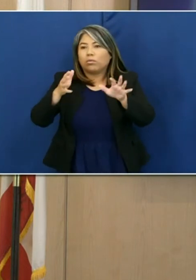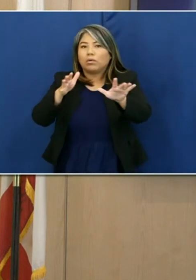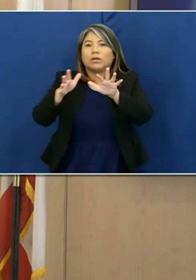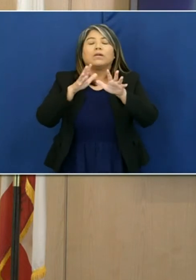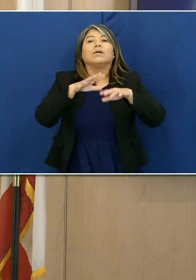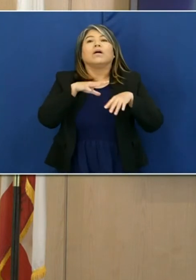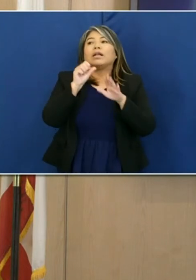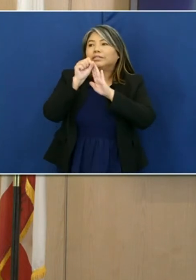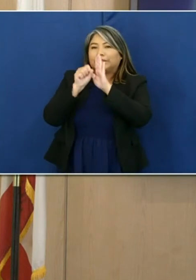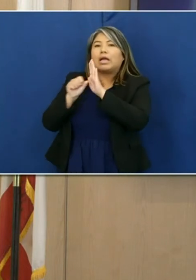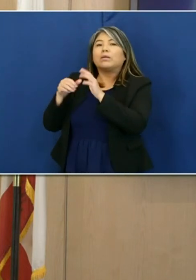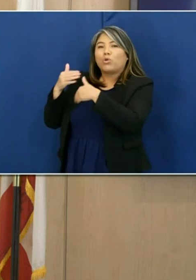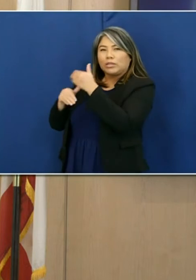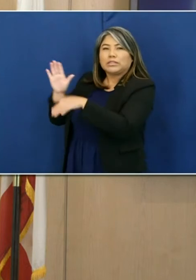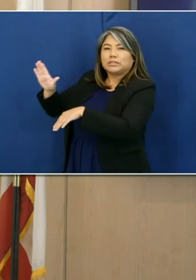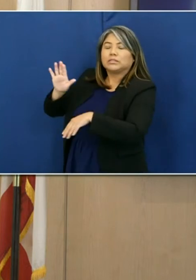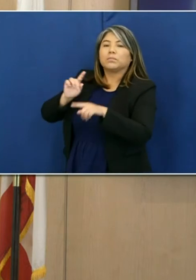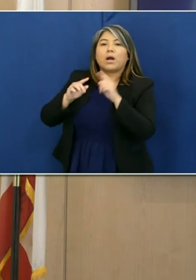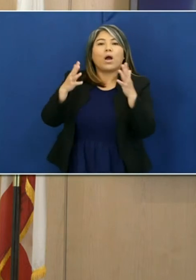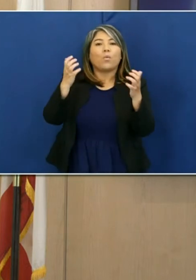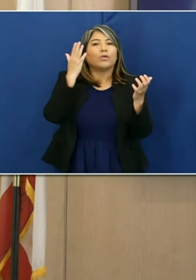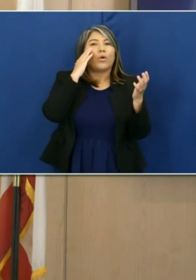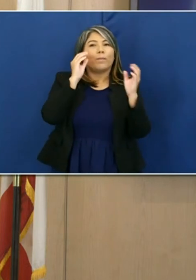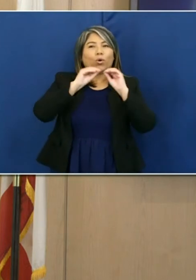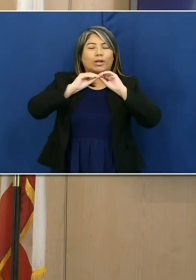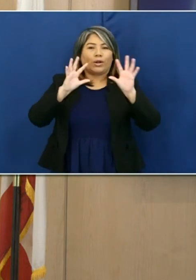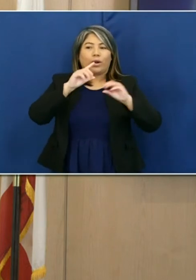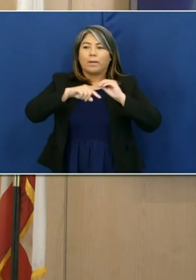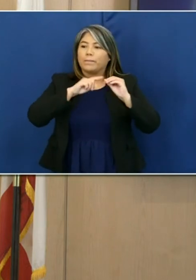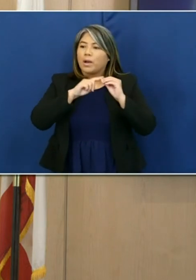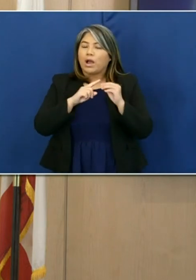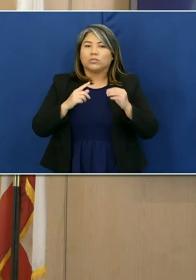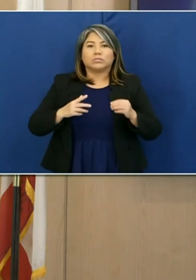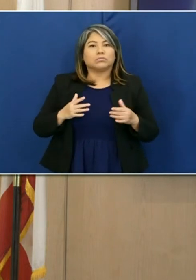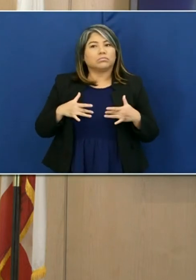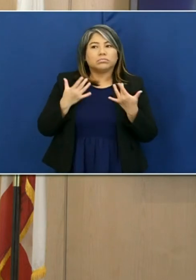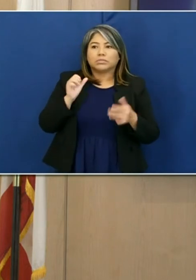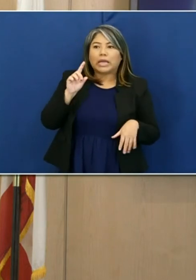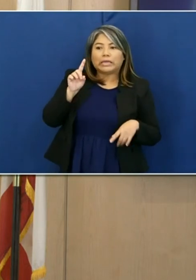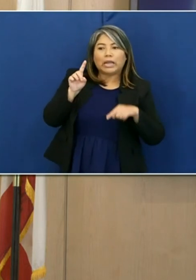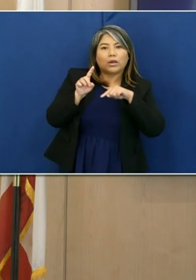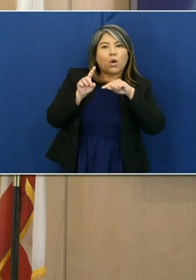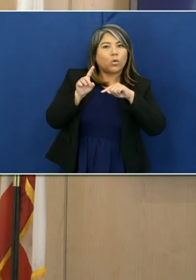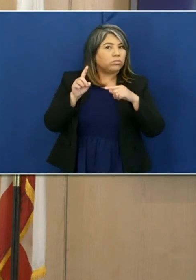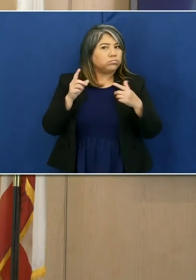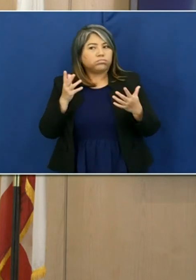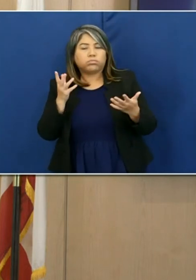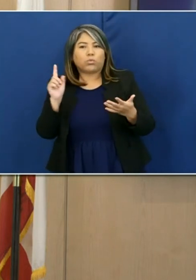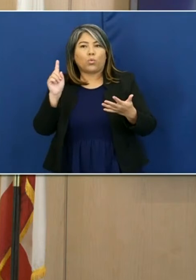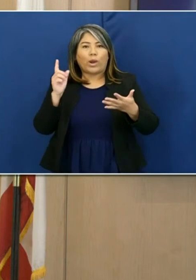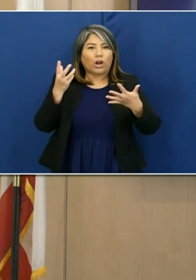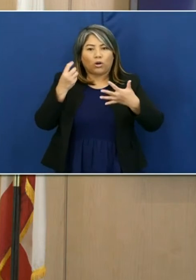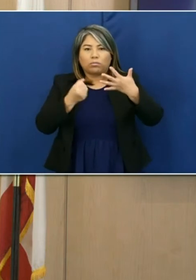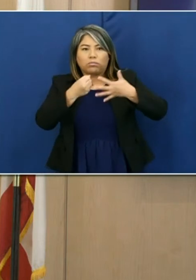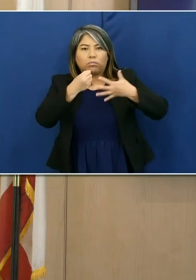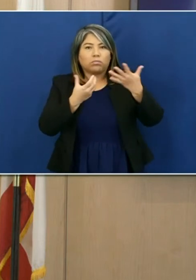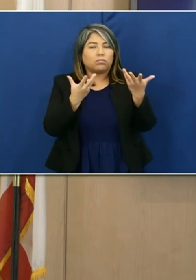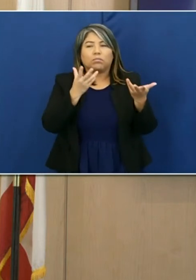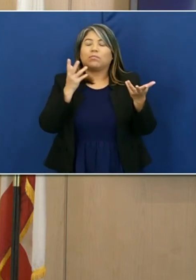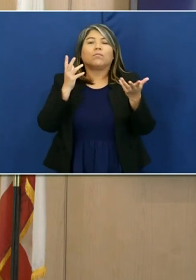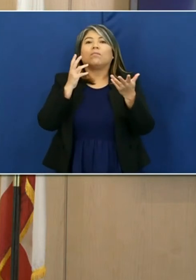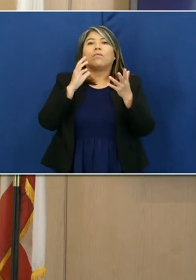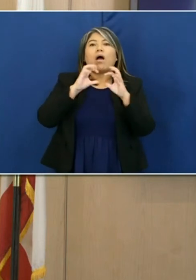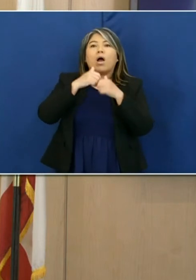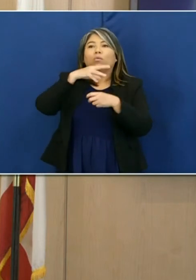of getting those out, but I'm hoping to get a little bit more clarity on where San Diego County fits exactly in that equation. Can we get